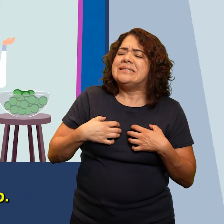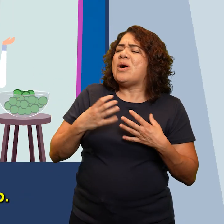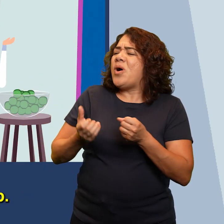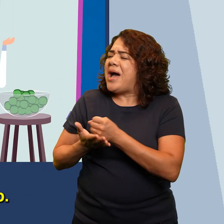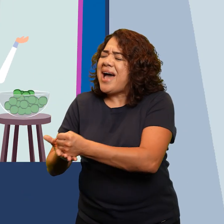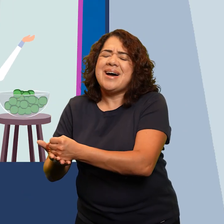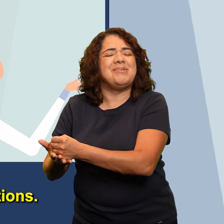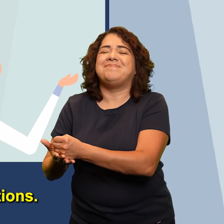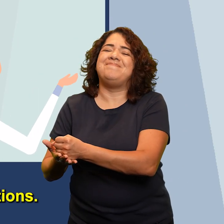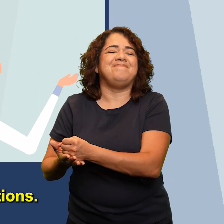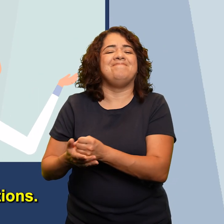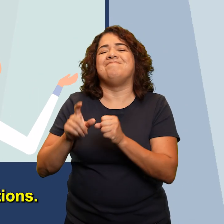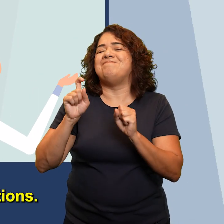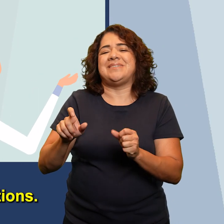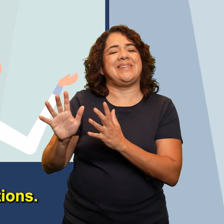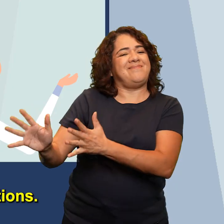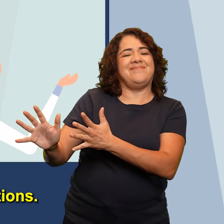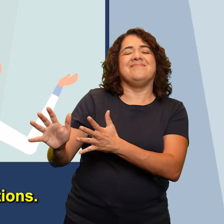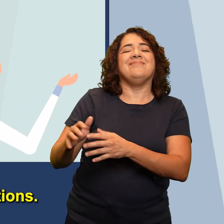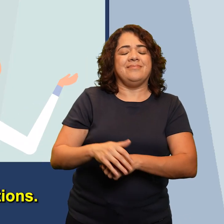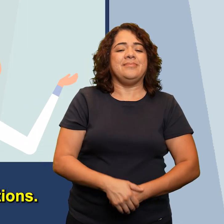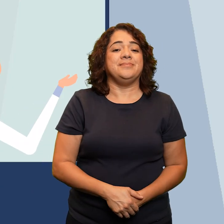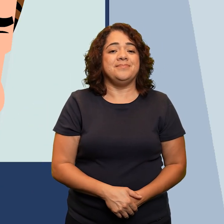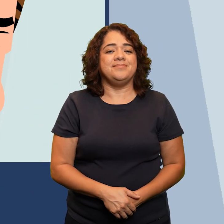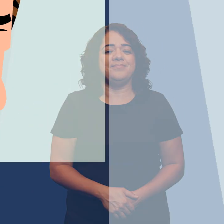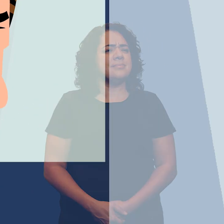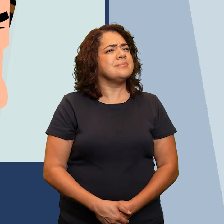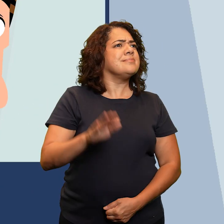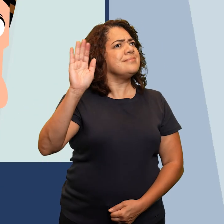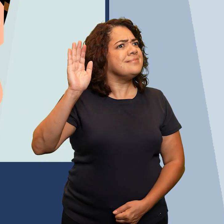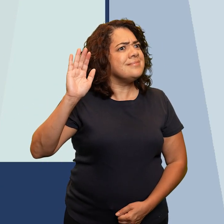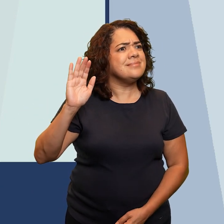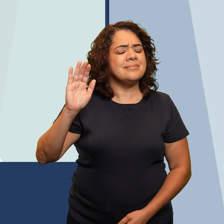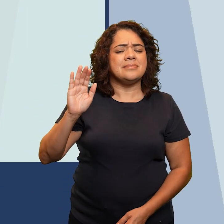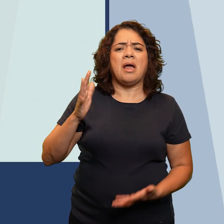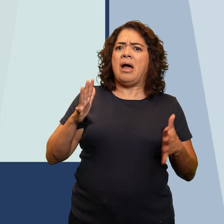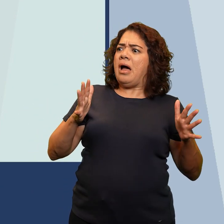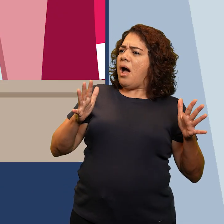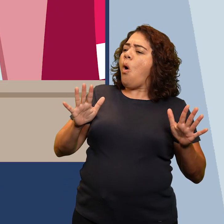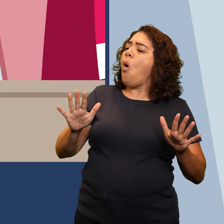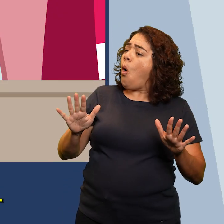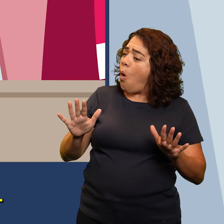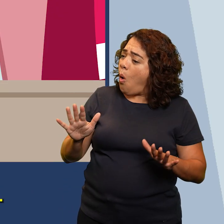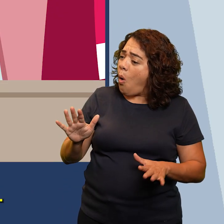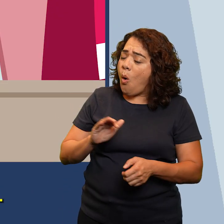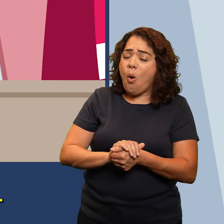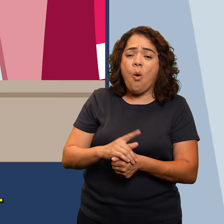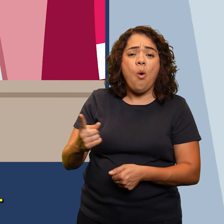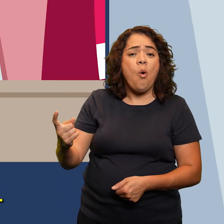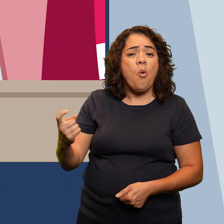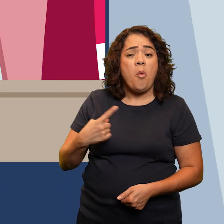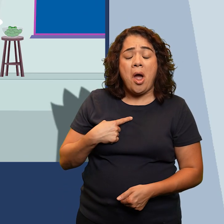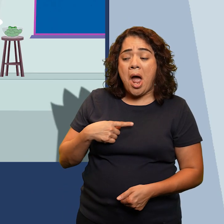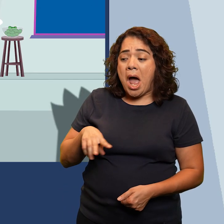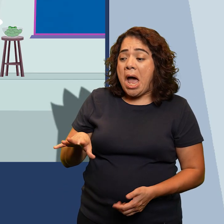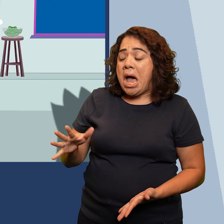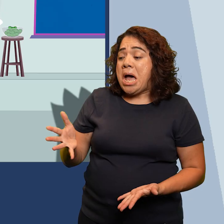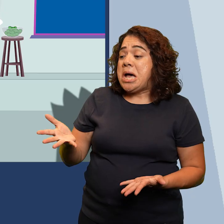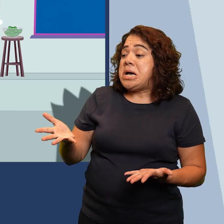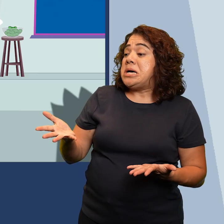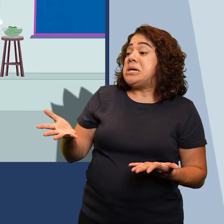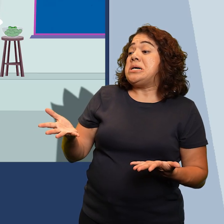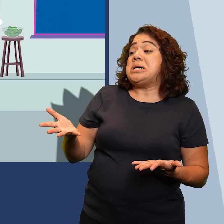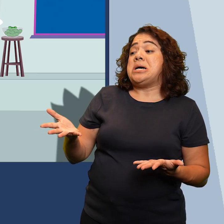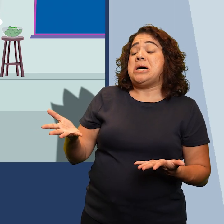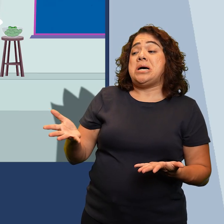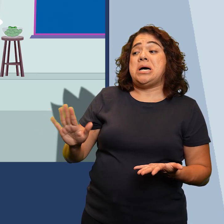a desire to help. And if there are no more questions... I see the turtle in the front row seems to have a question. However, I'm